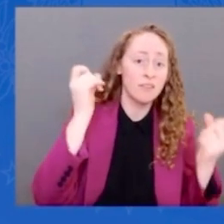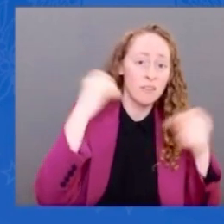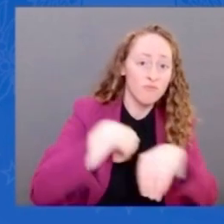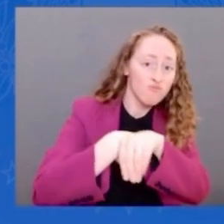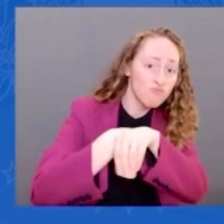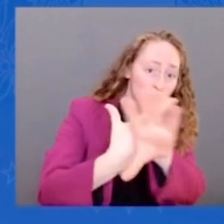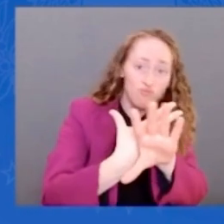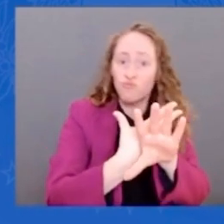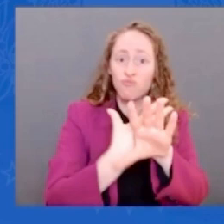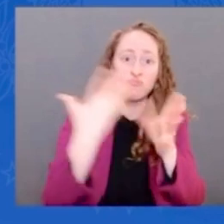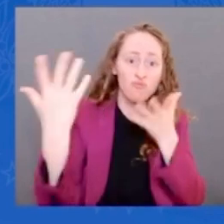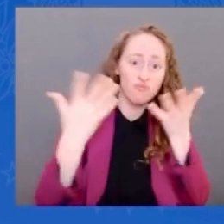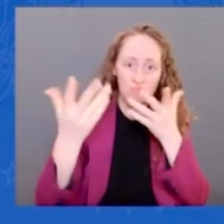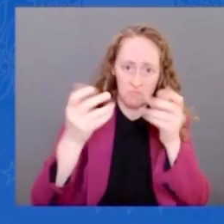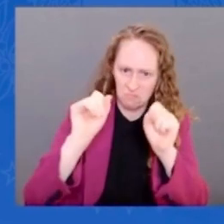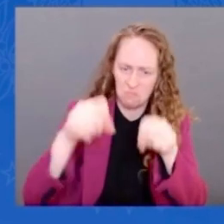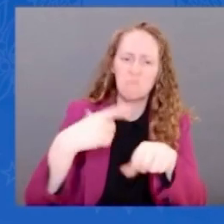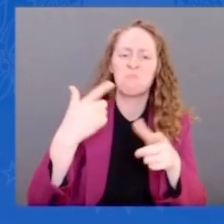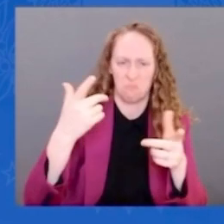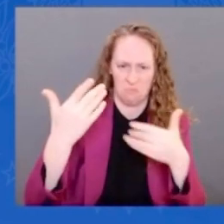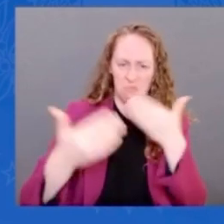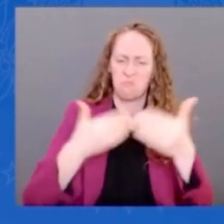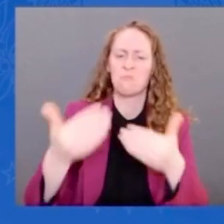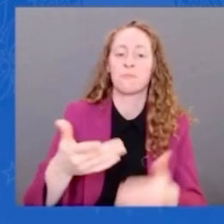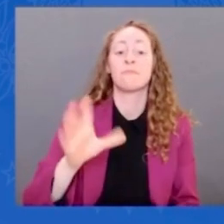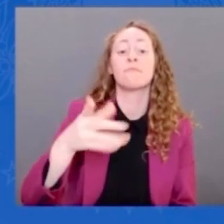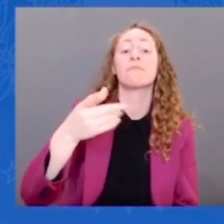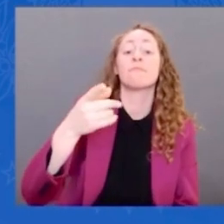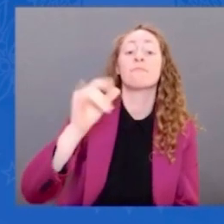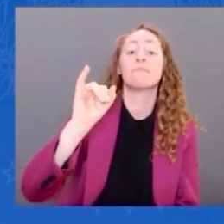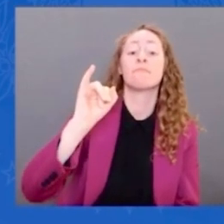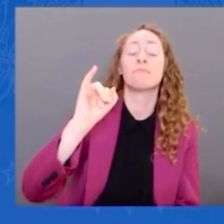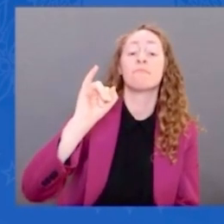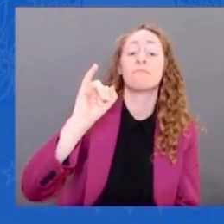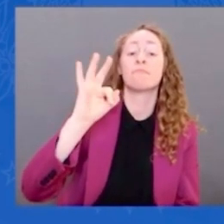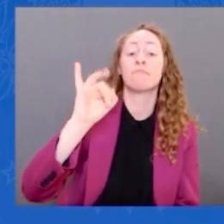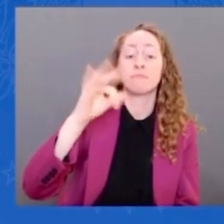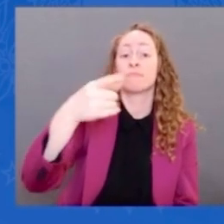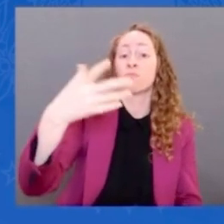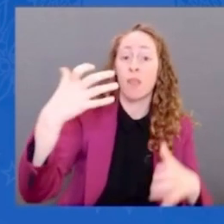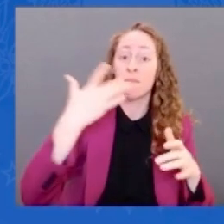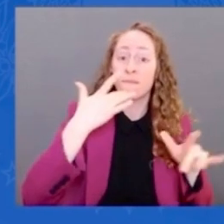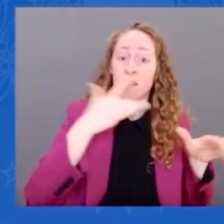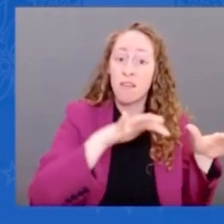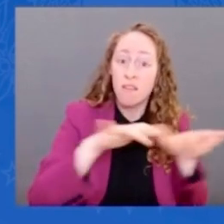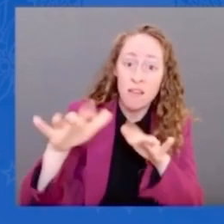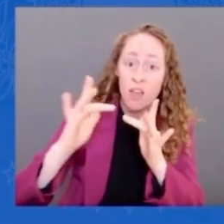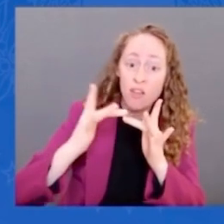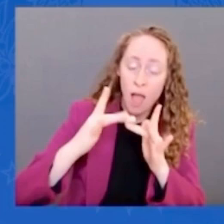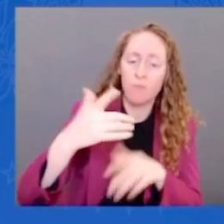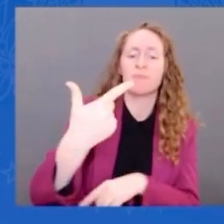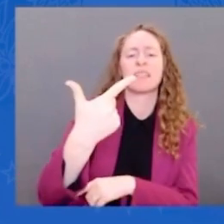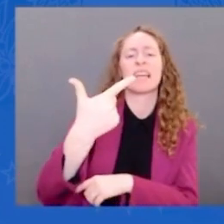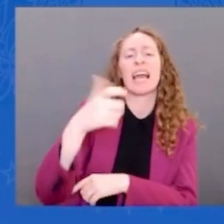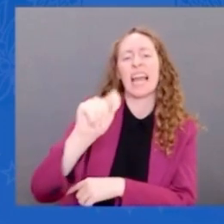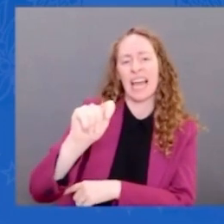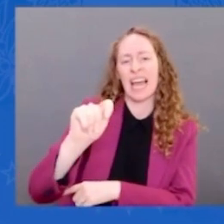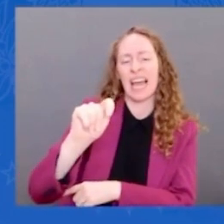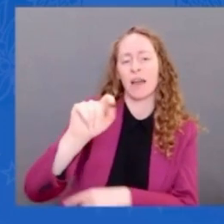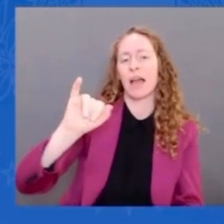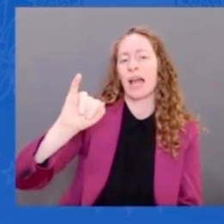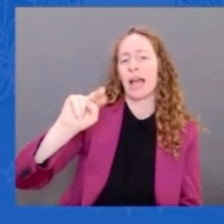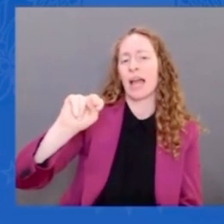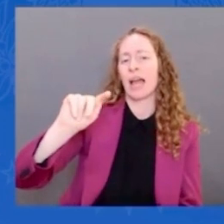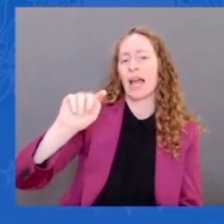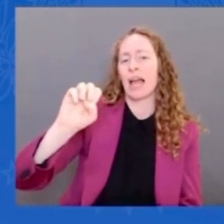just go to getinternet.gov, and you'll be able to connect as well. You know, we're also working with local, state, and federal